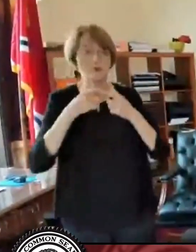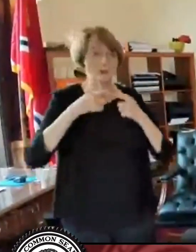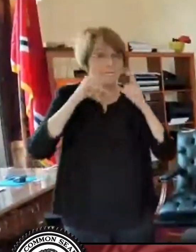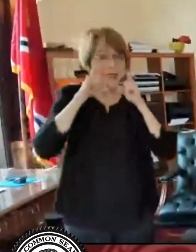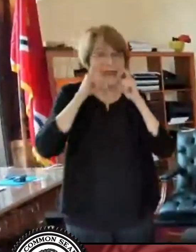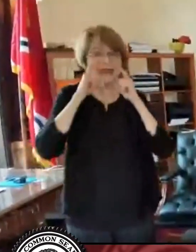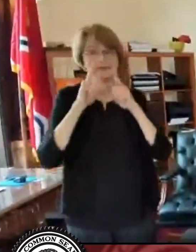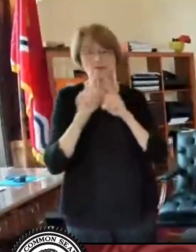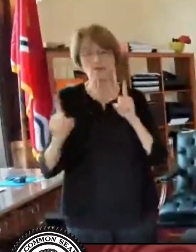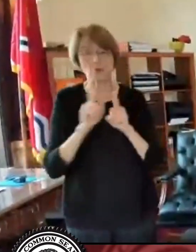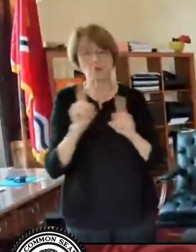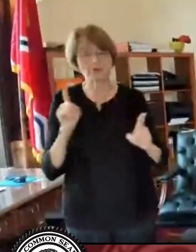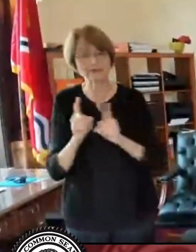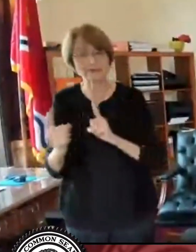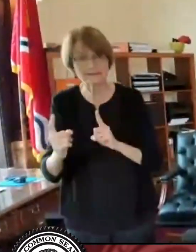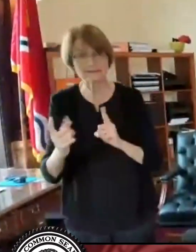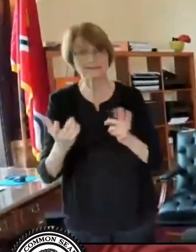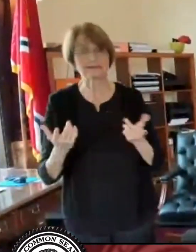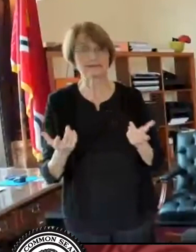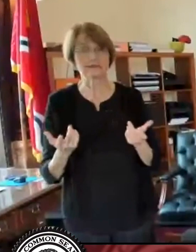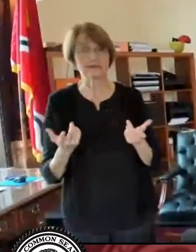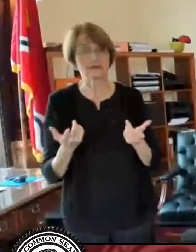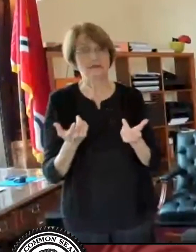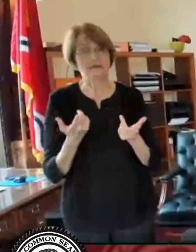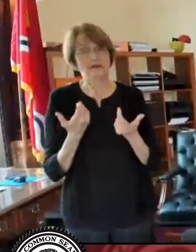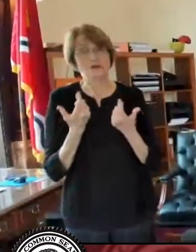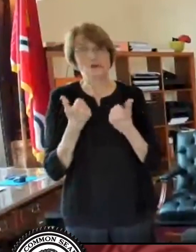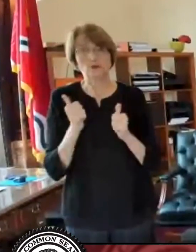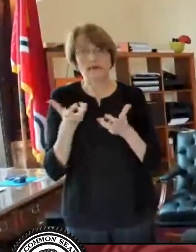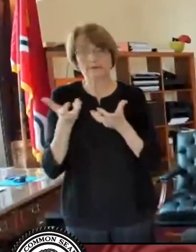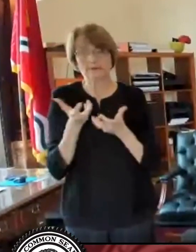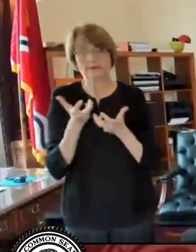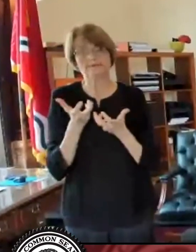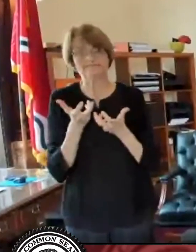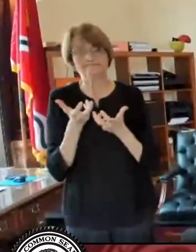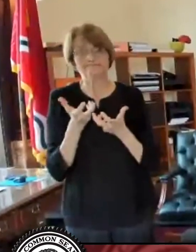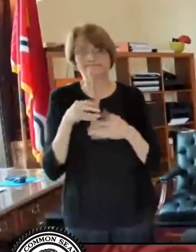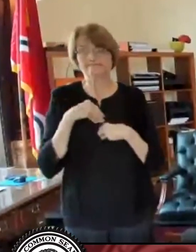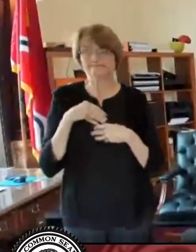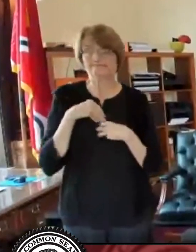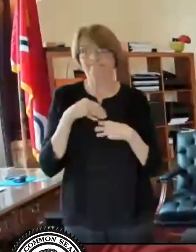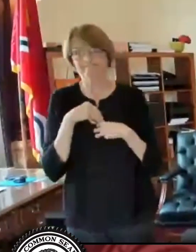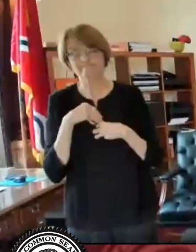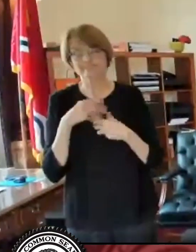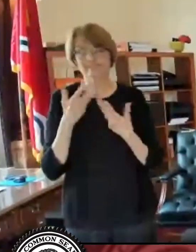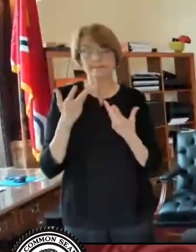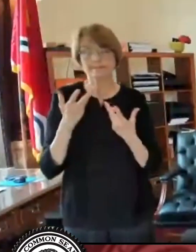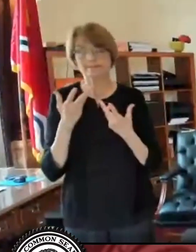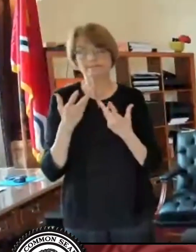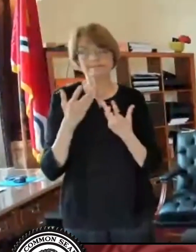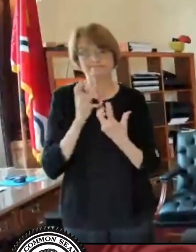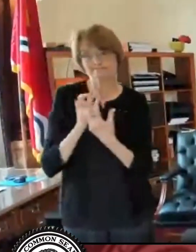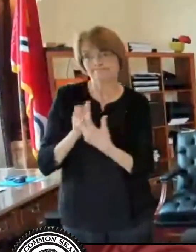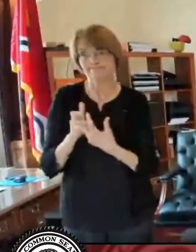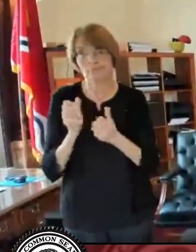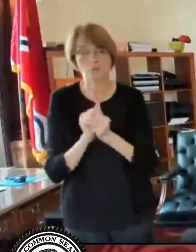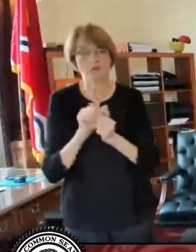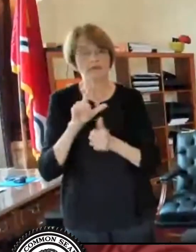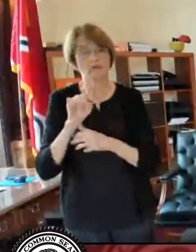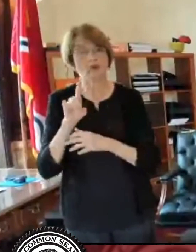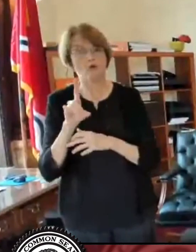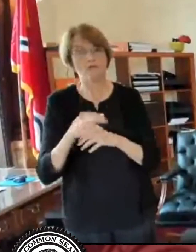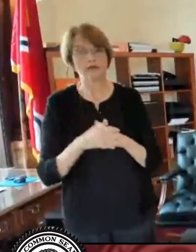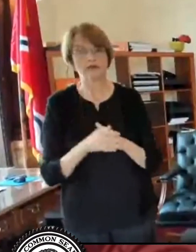try to work through this, coexist with COVID. And as everybody anxiously